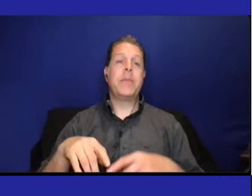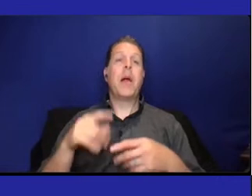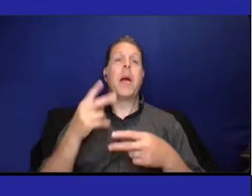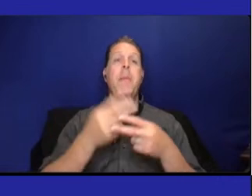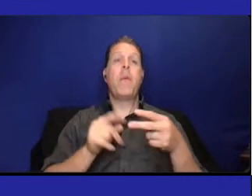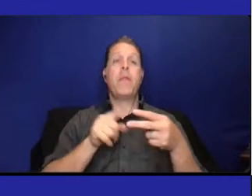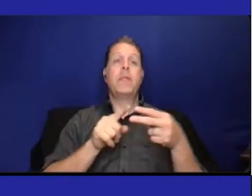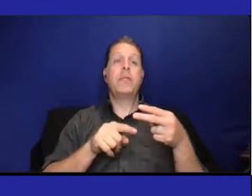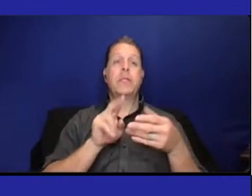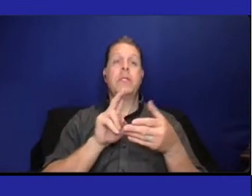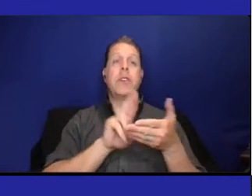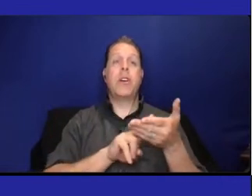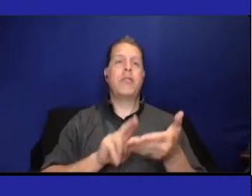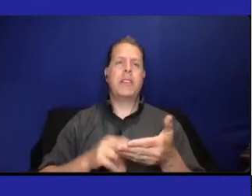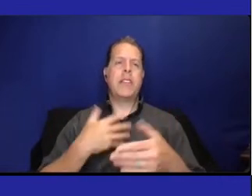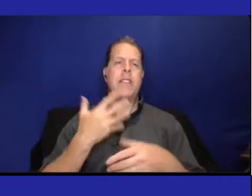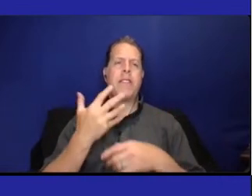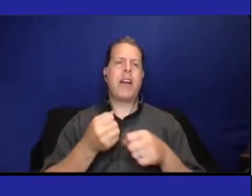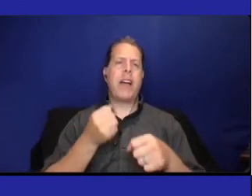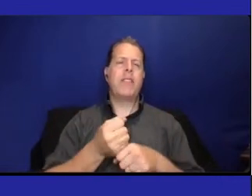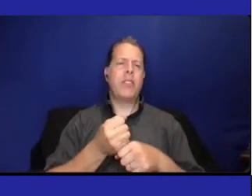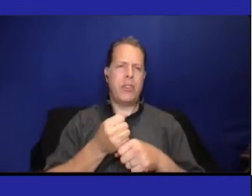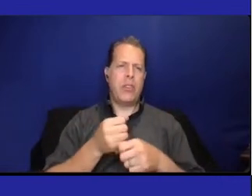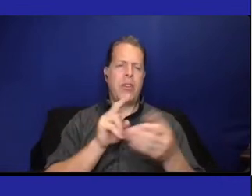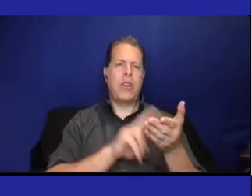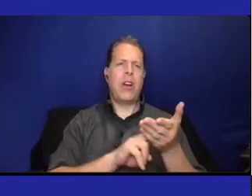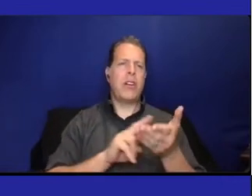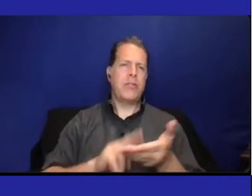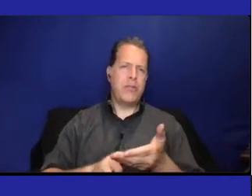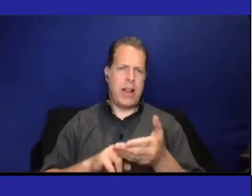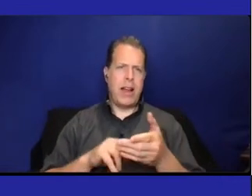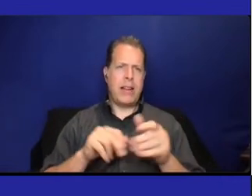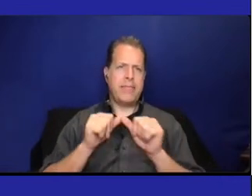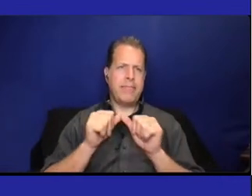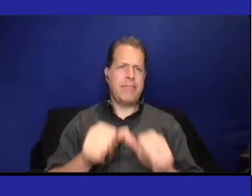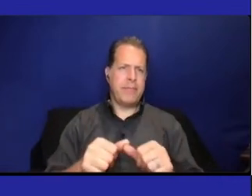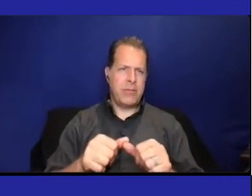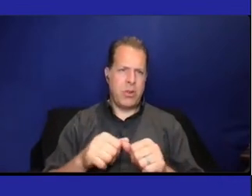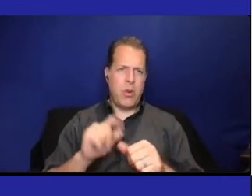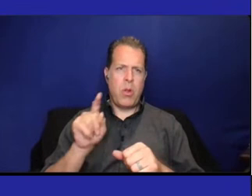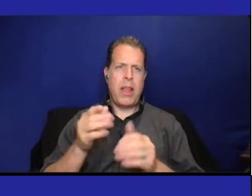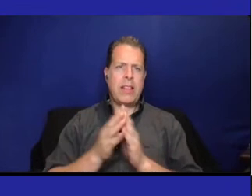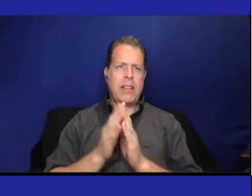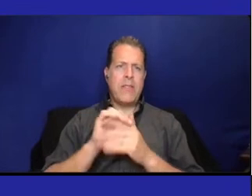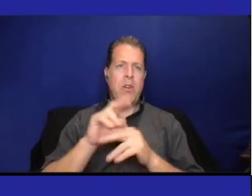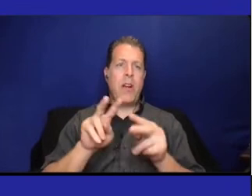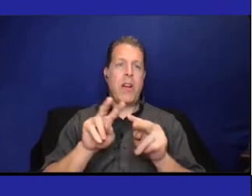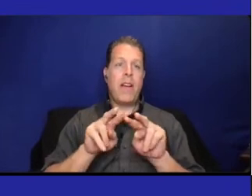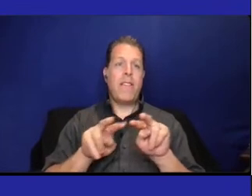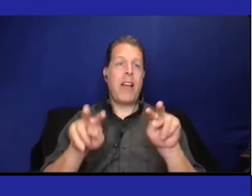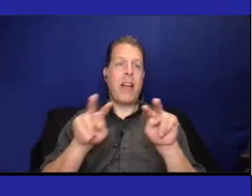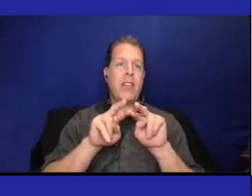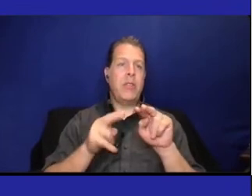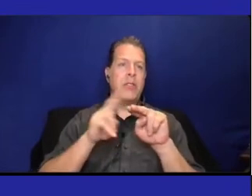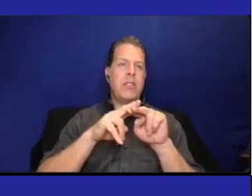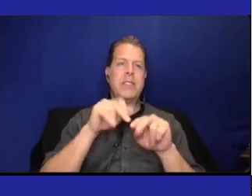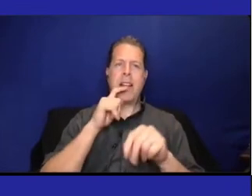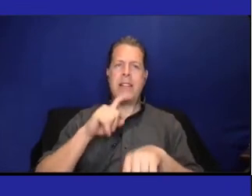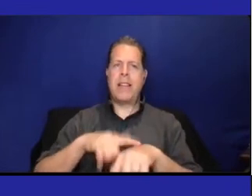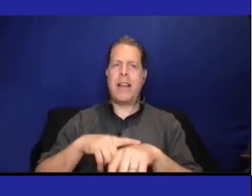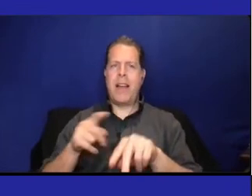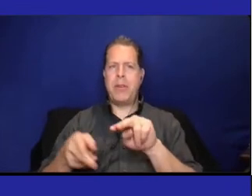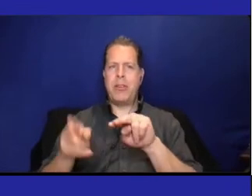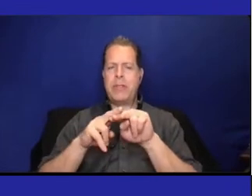have a five-year contract term, so therefore we're only asking for value increase, not necessarily time increase.